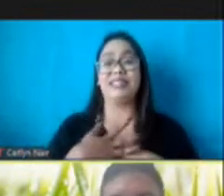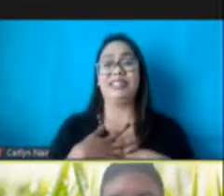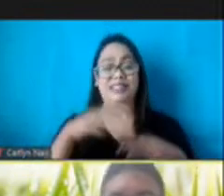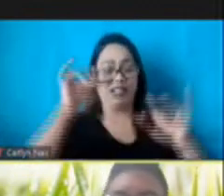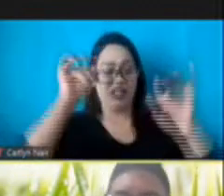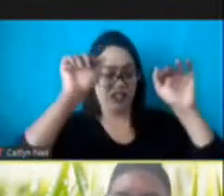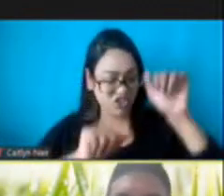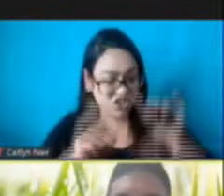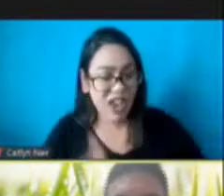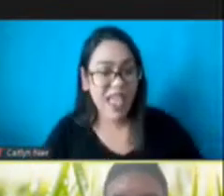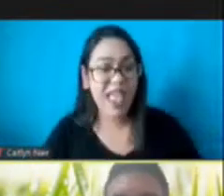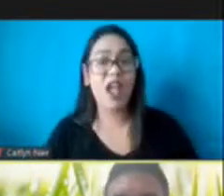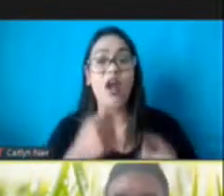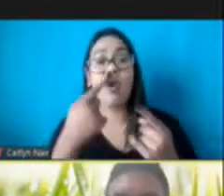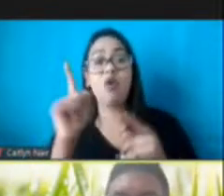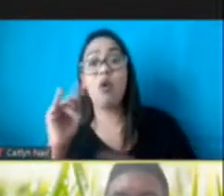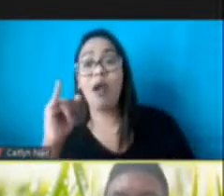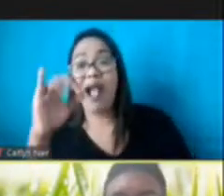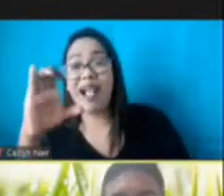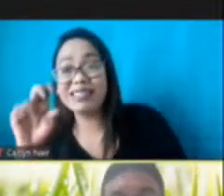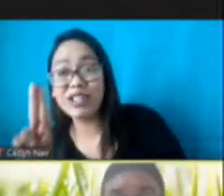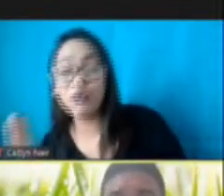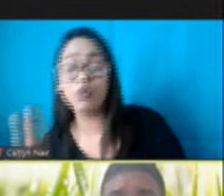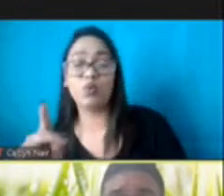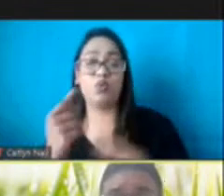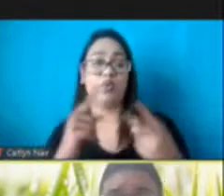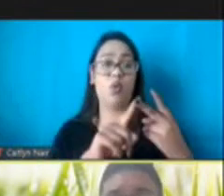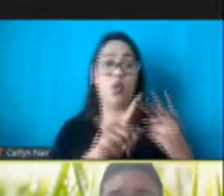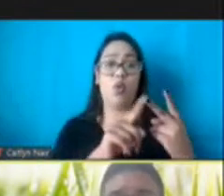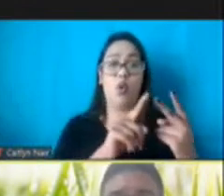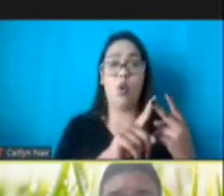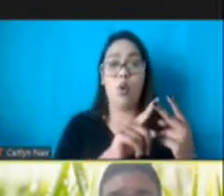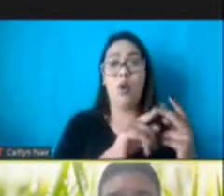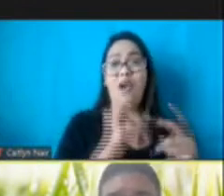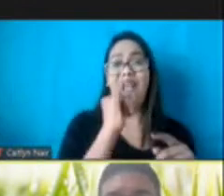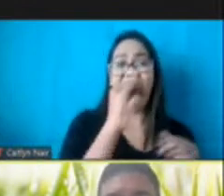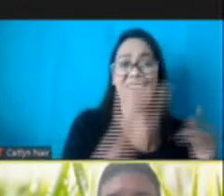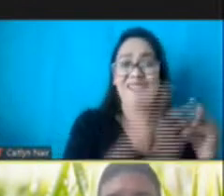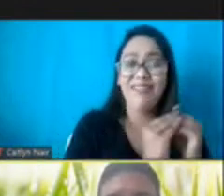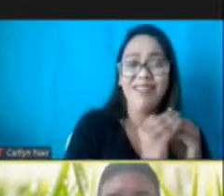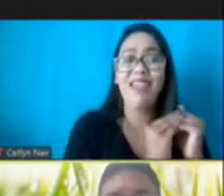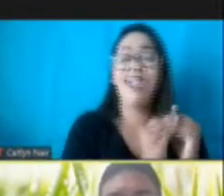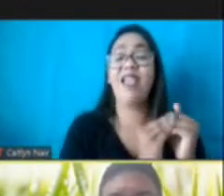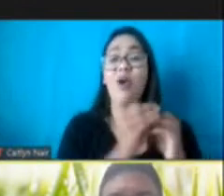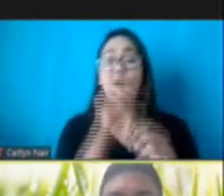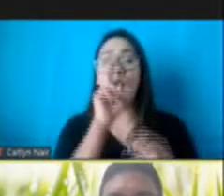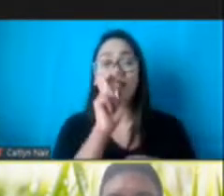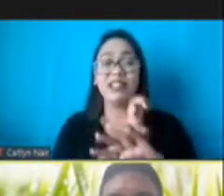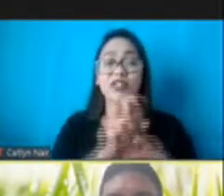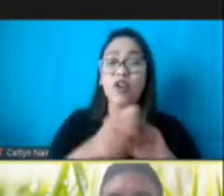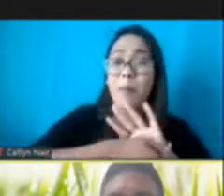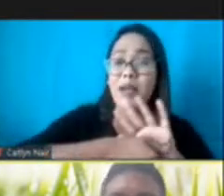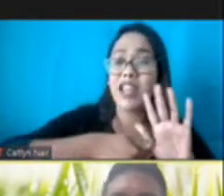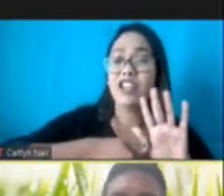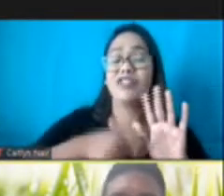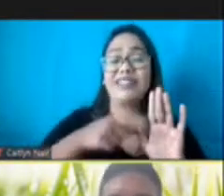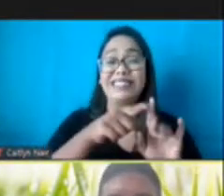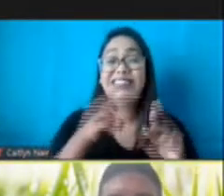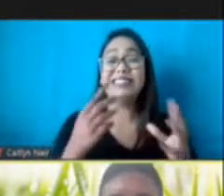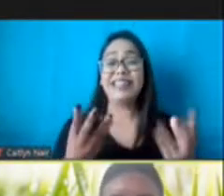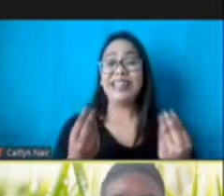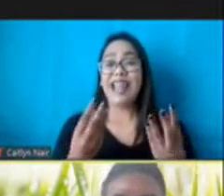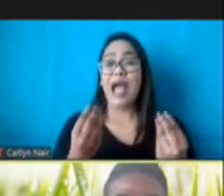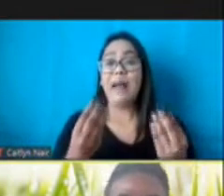admitted to a general ward or an ICU or possibly needing emergency surgery. And there are huge numbers of